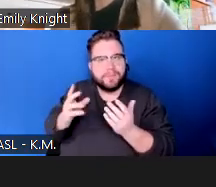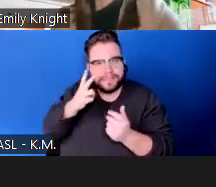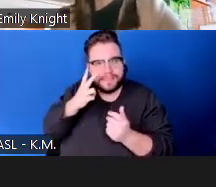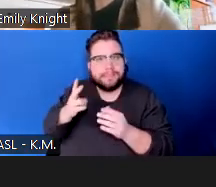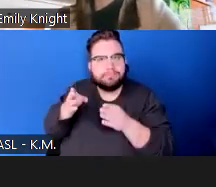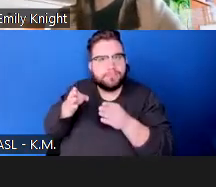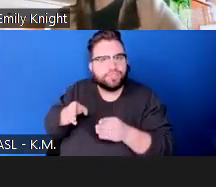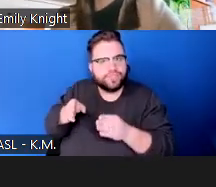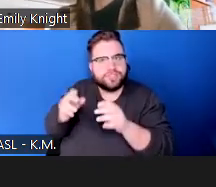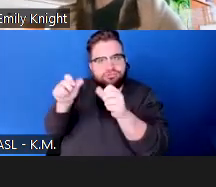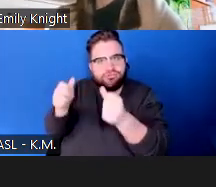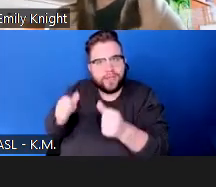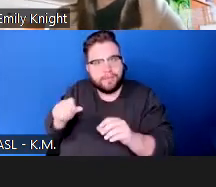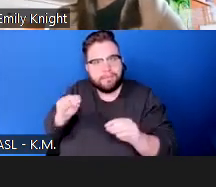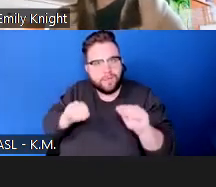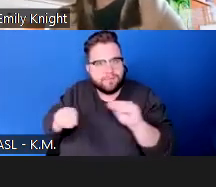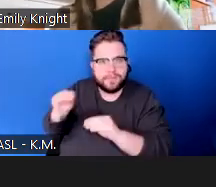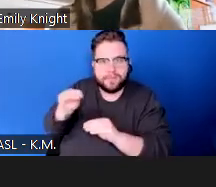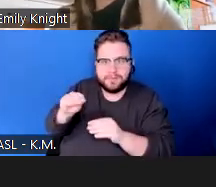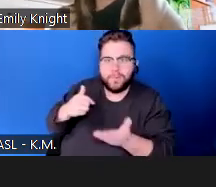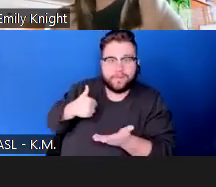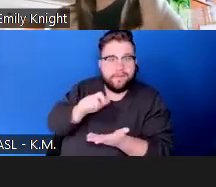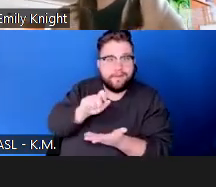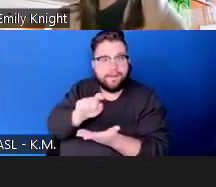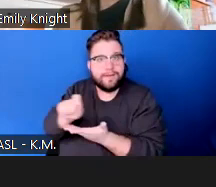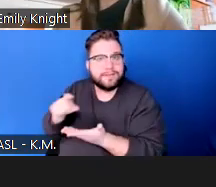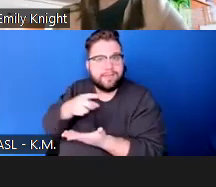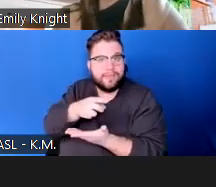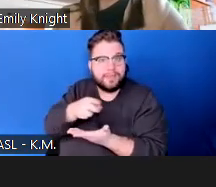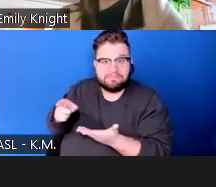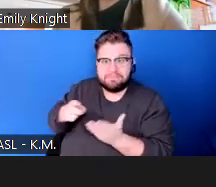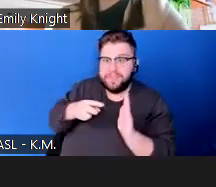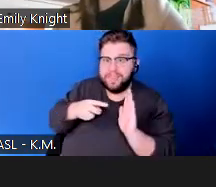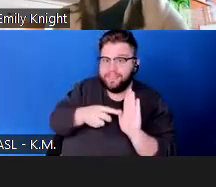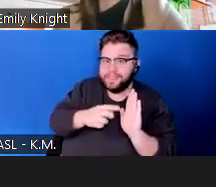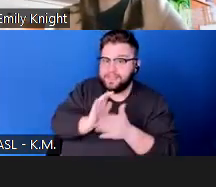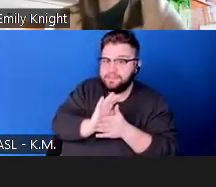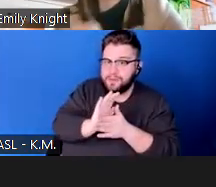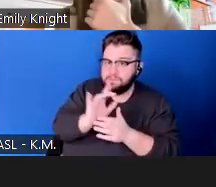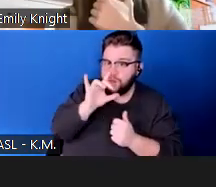press a button to tell us, do the dots move like a person or did they not move like a person?